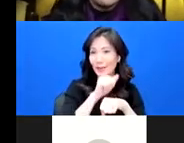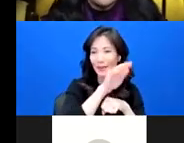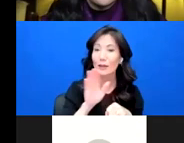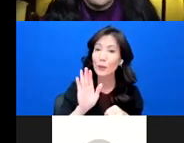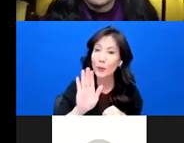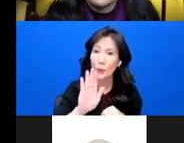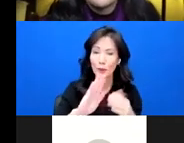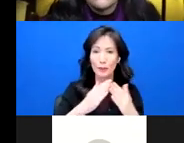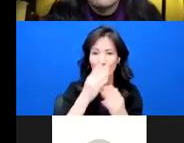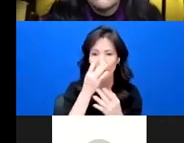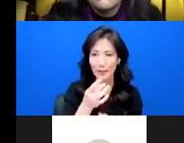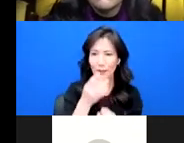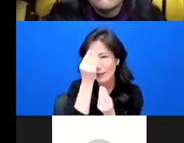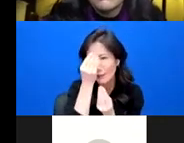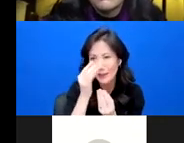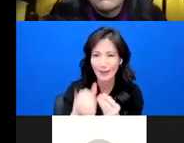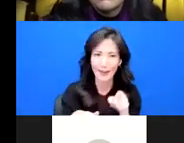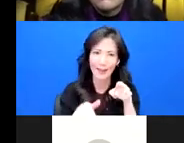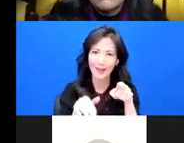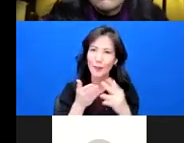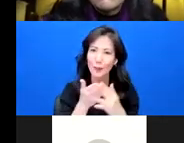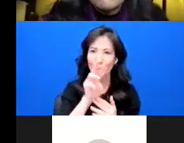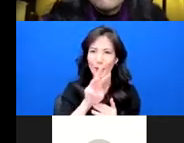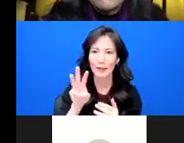information. So we'll go to the next slide, please.